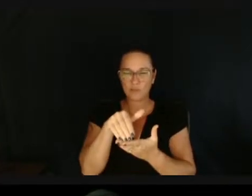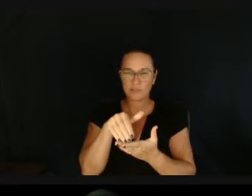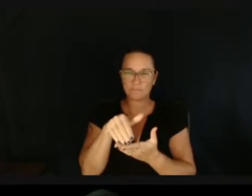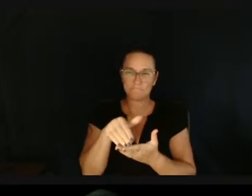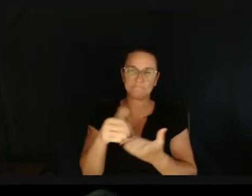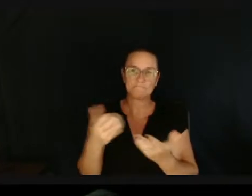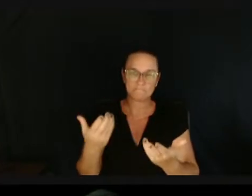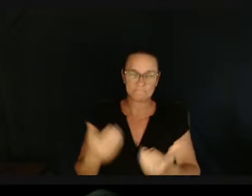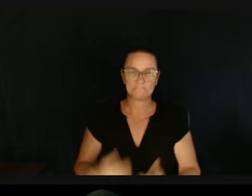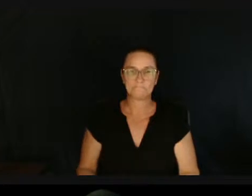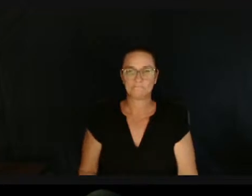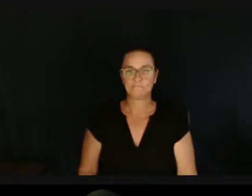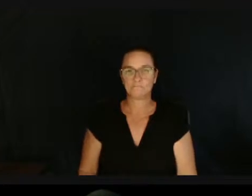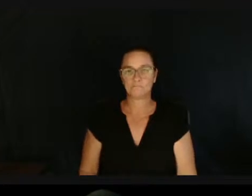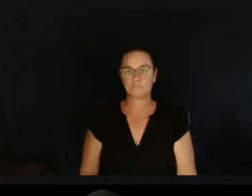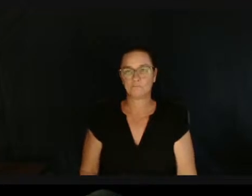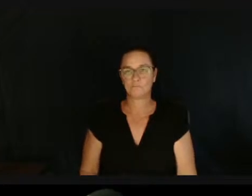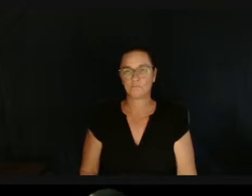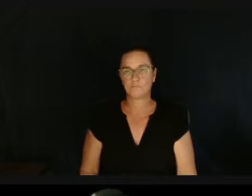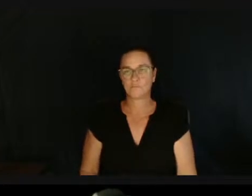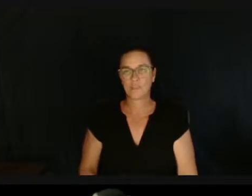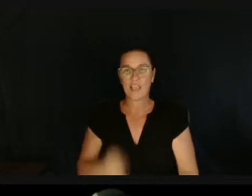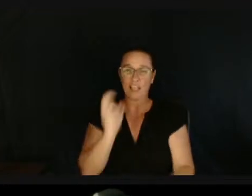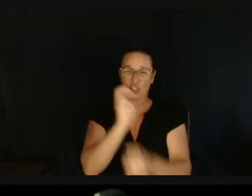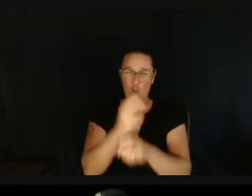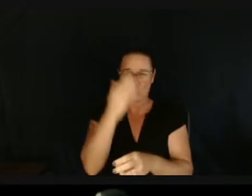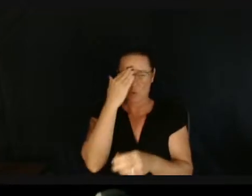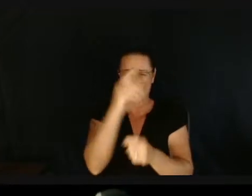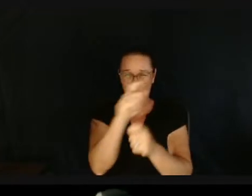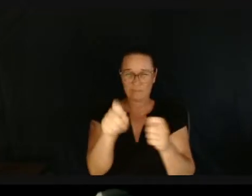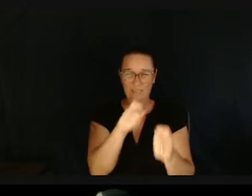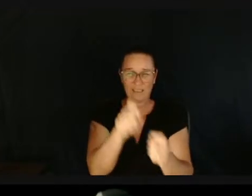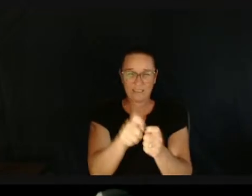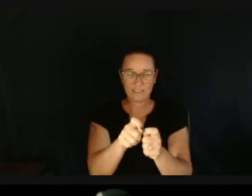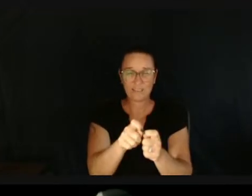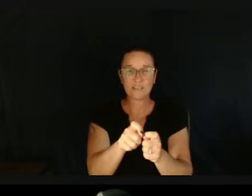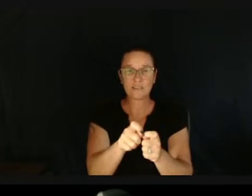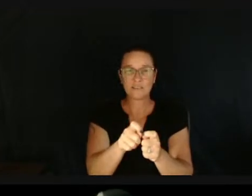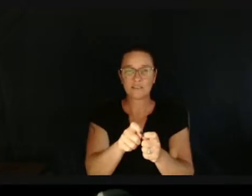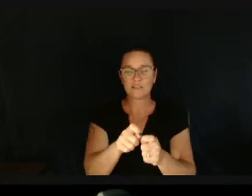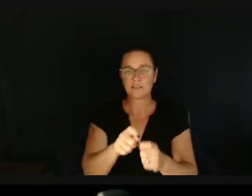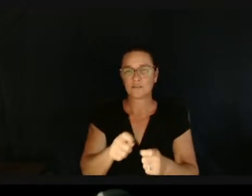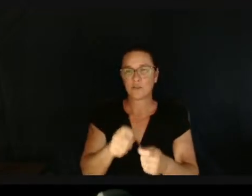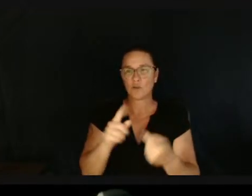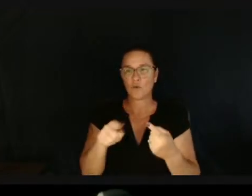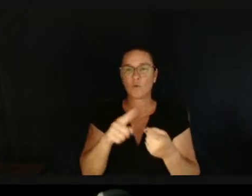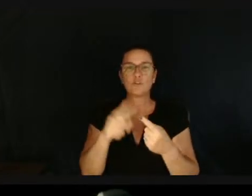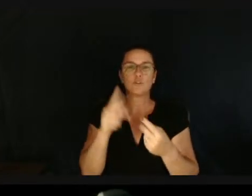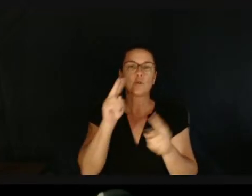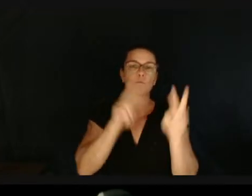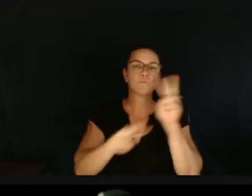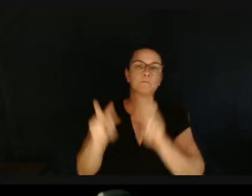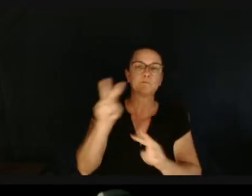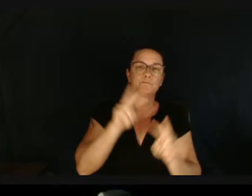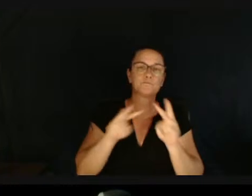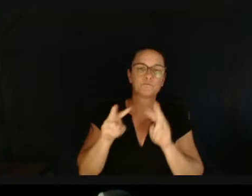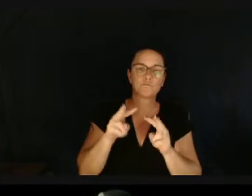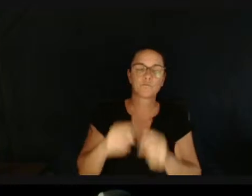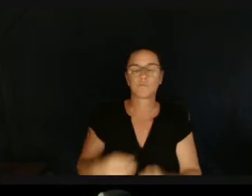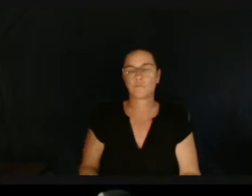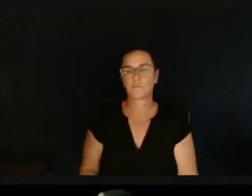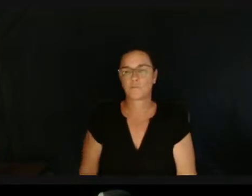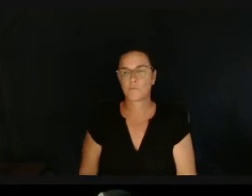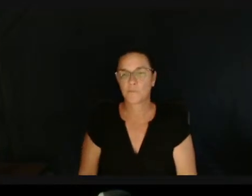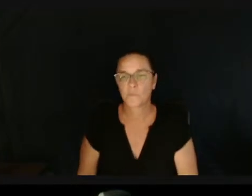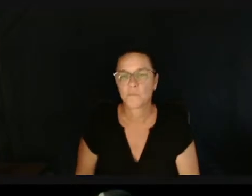there between the two. And it's really, really hard to tell visually, especially when it's all moving without trying to take captures and comparing things